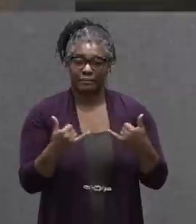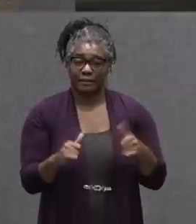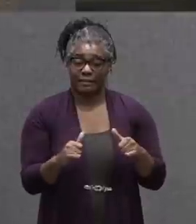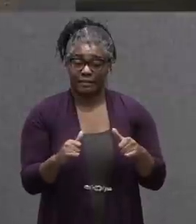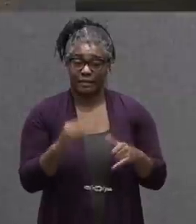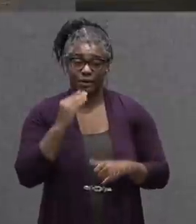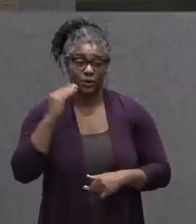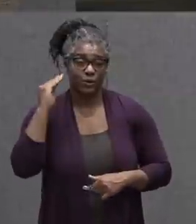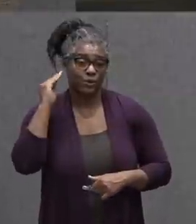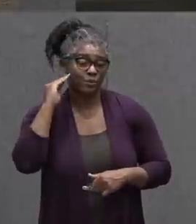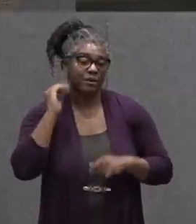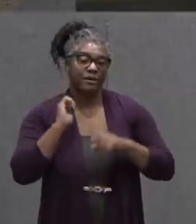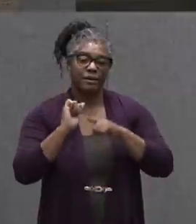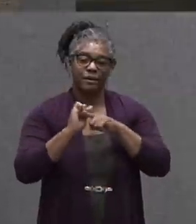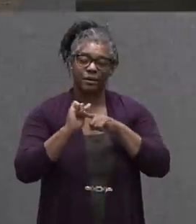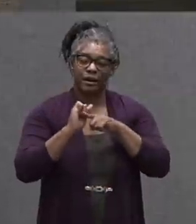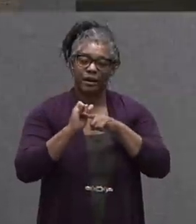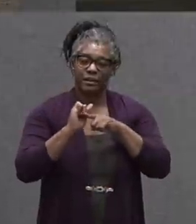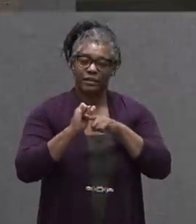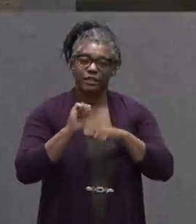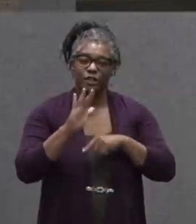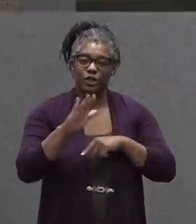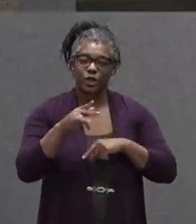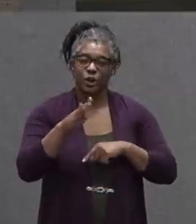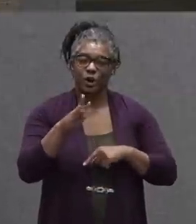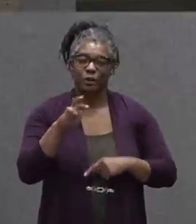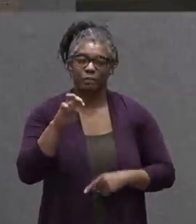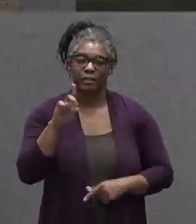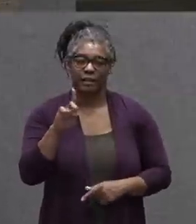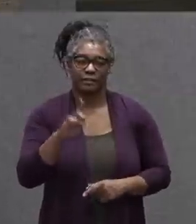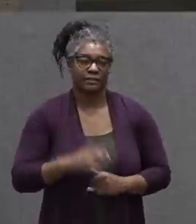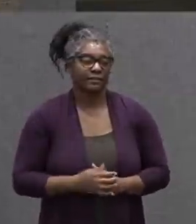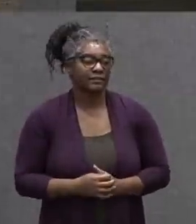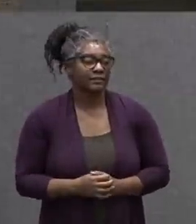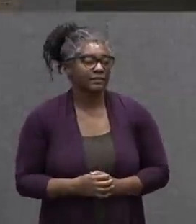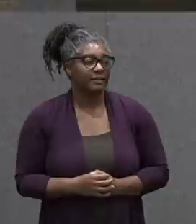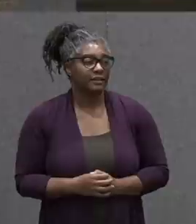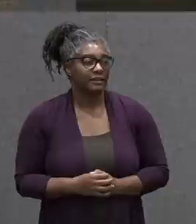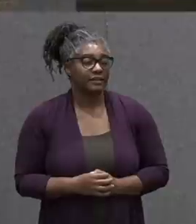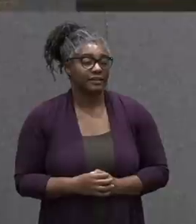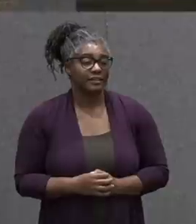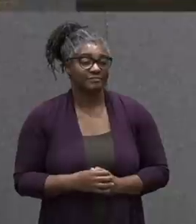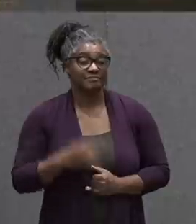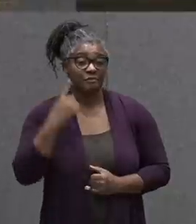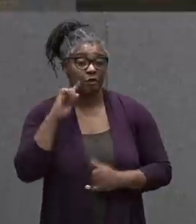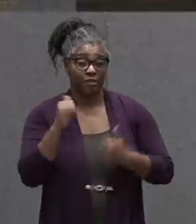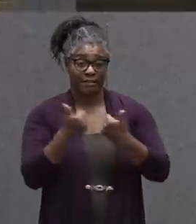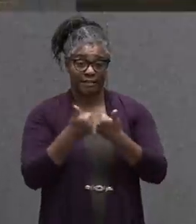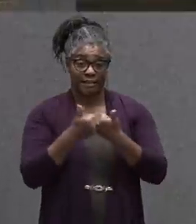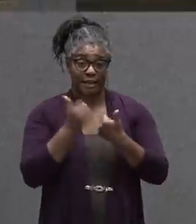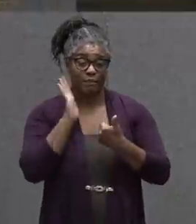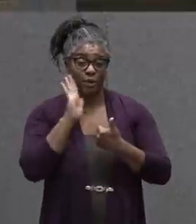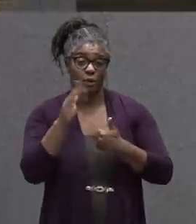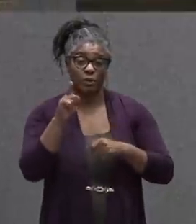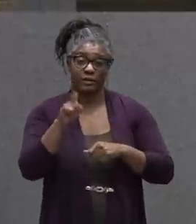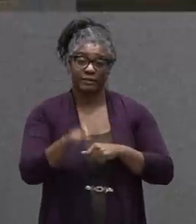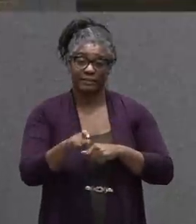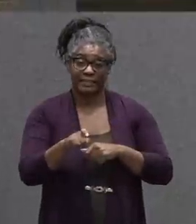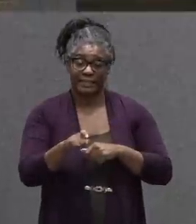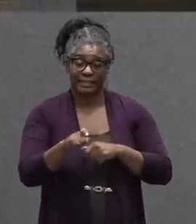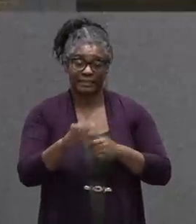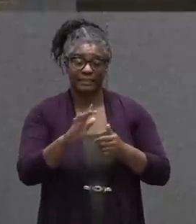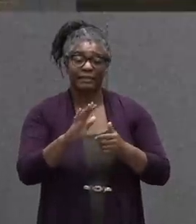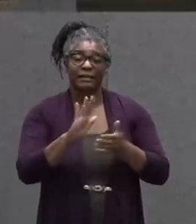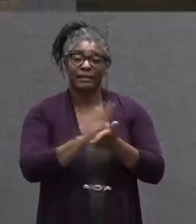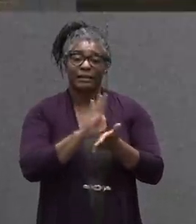blends. So for this game, you'll need just a blank piece of paper that you could either rip